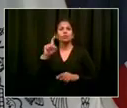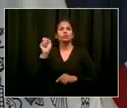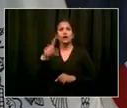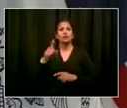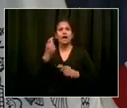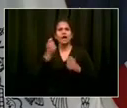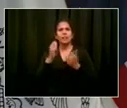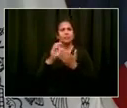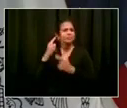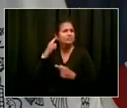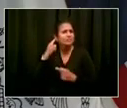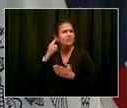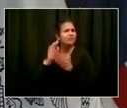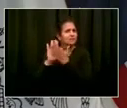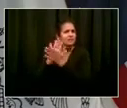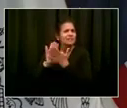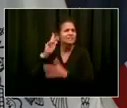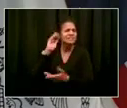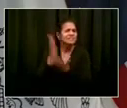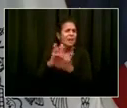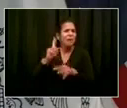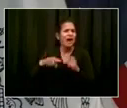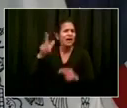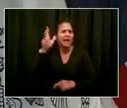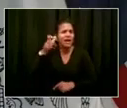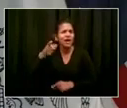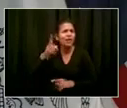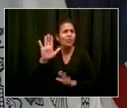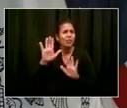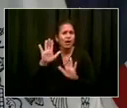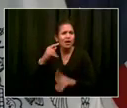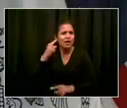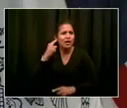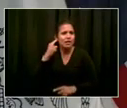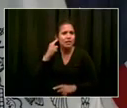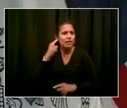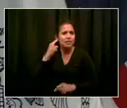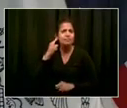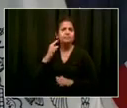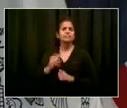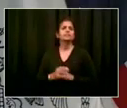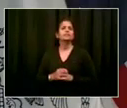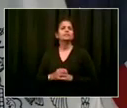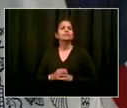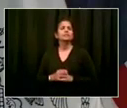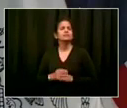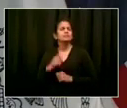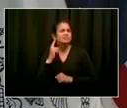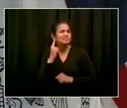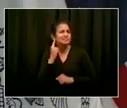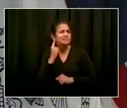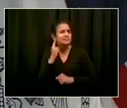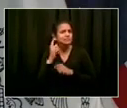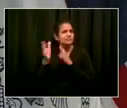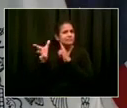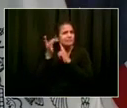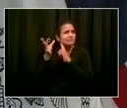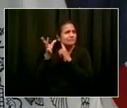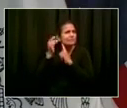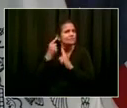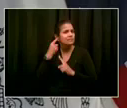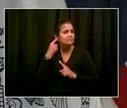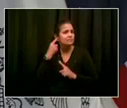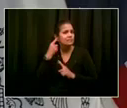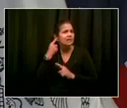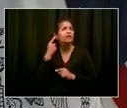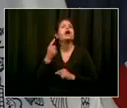you. Just slow down a second. I couldn't hear that. I said you're talking about the public advocate is saying, I'm not comfortable riding